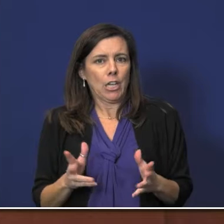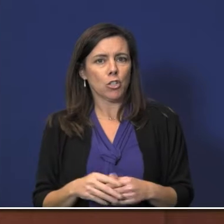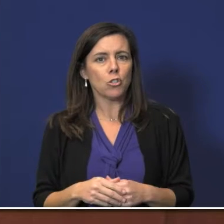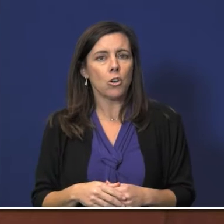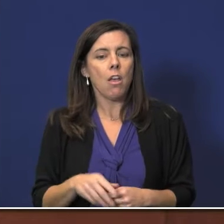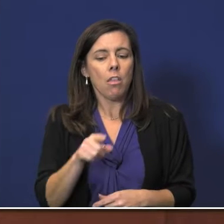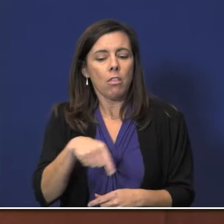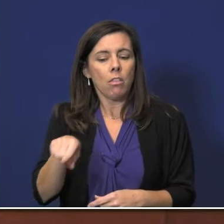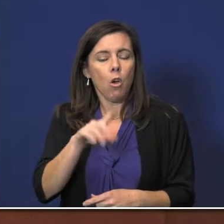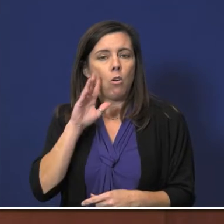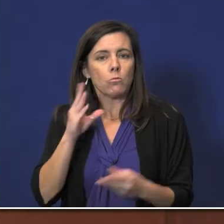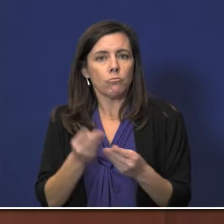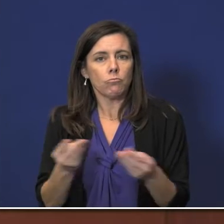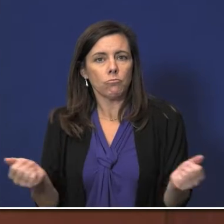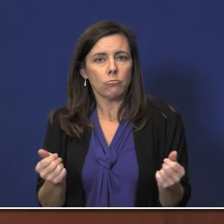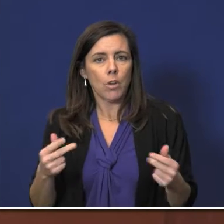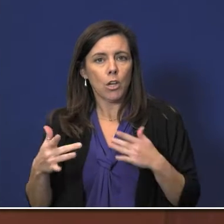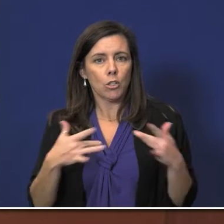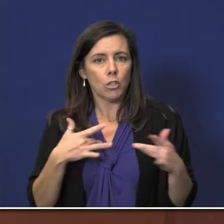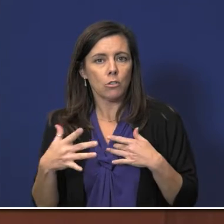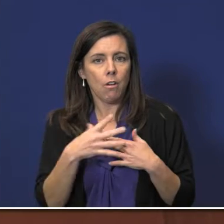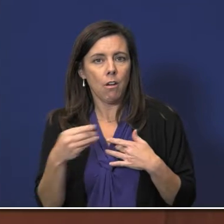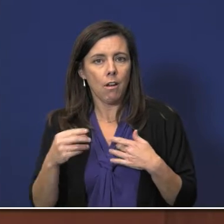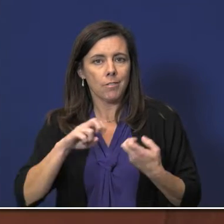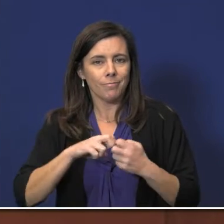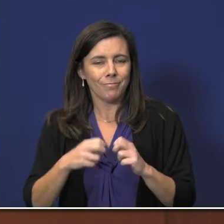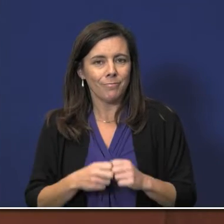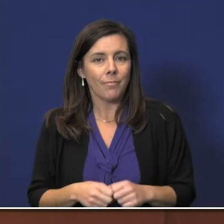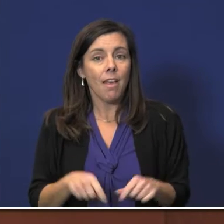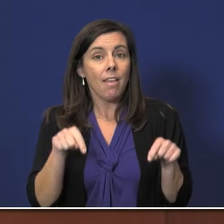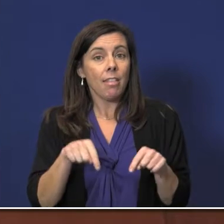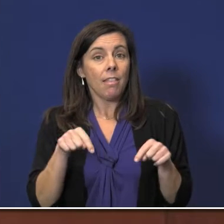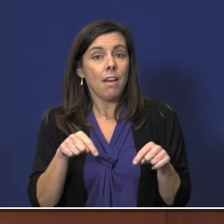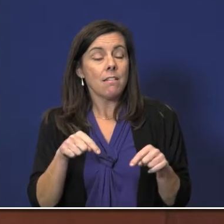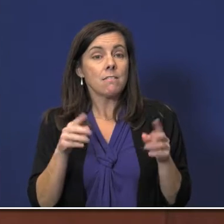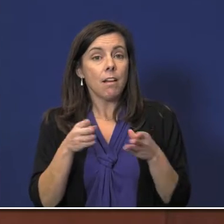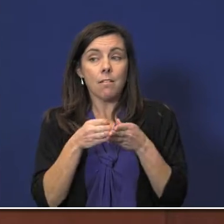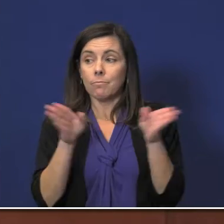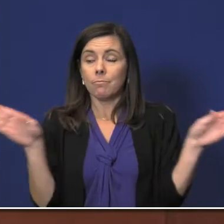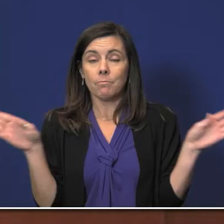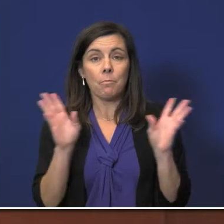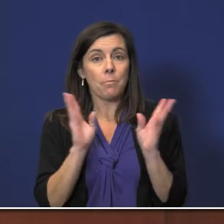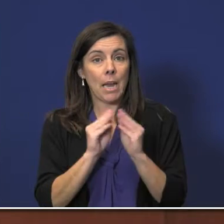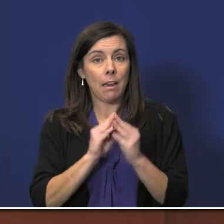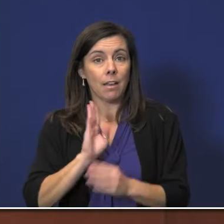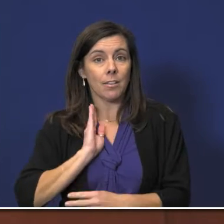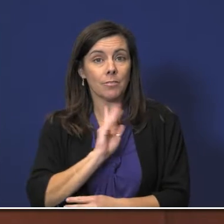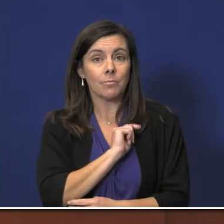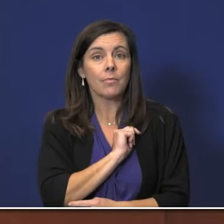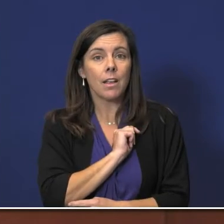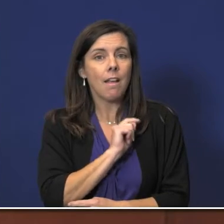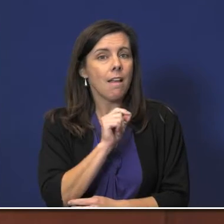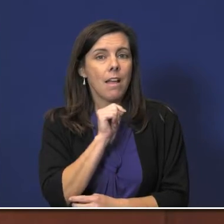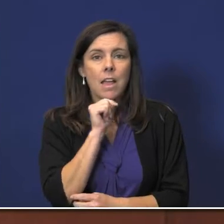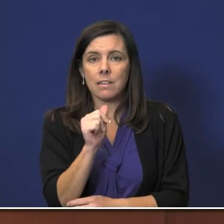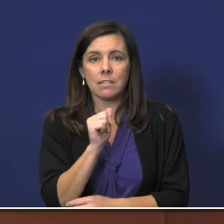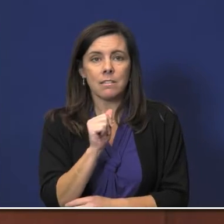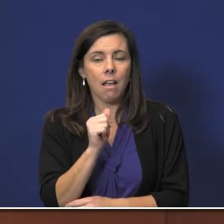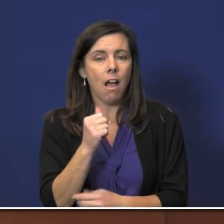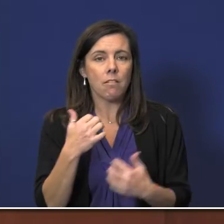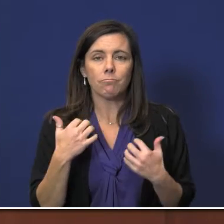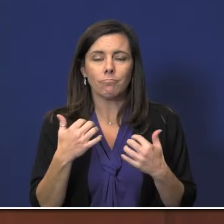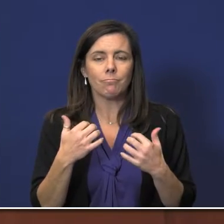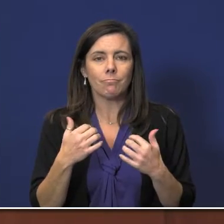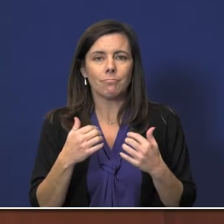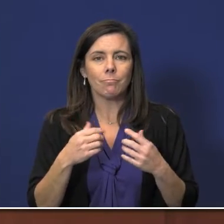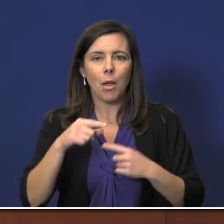resolve concerns and issues. This is a public meeting of the Board of Trustees, not a meeting of the public.